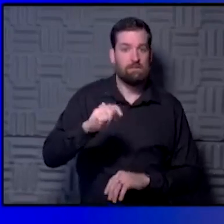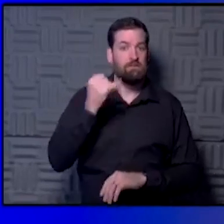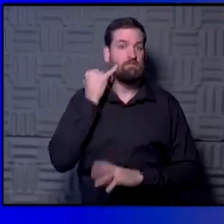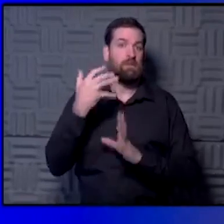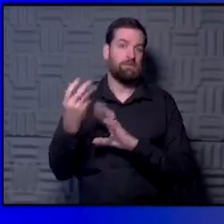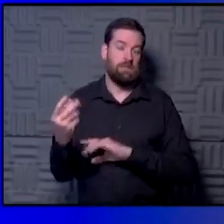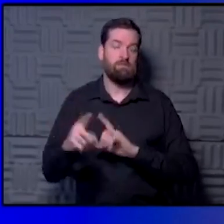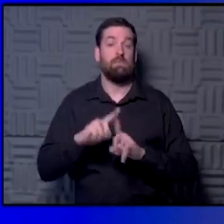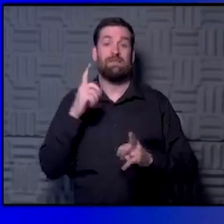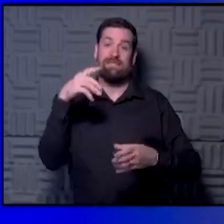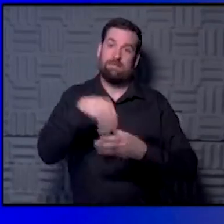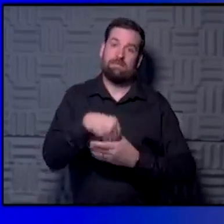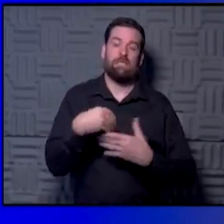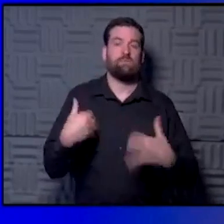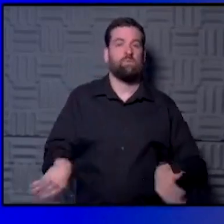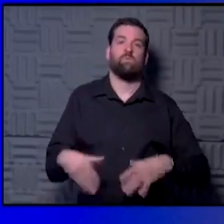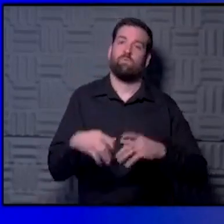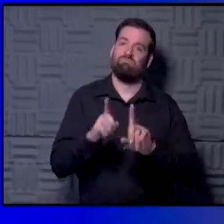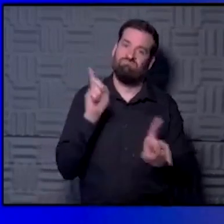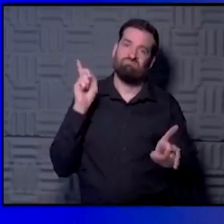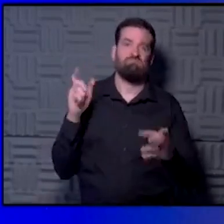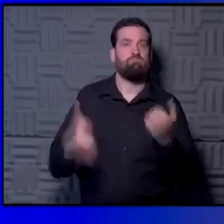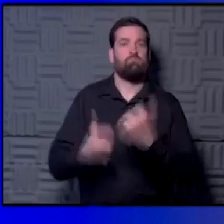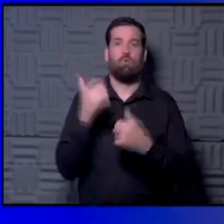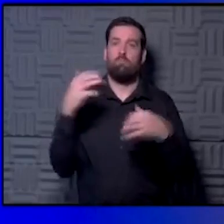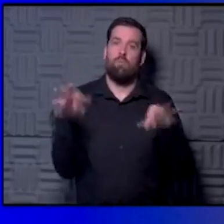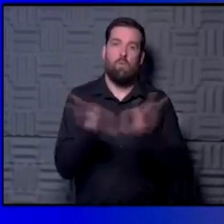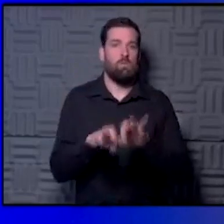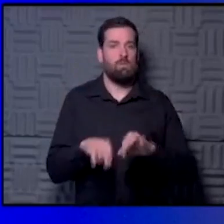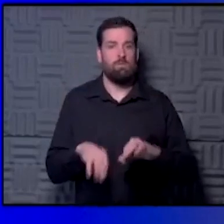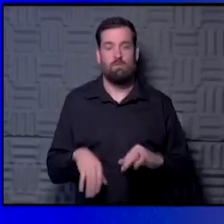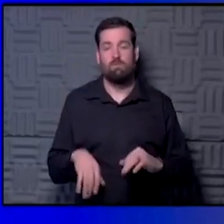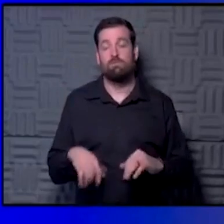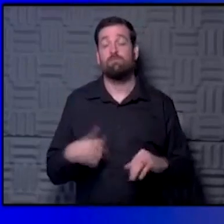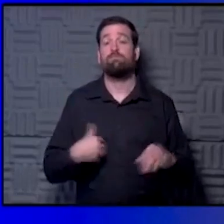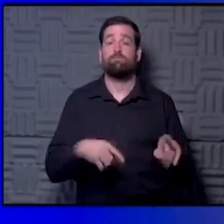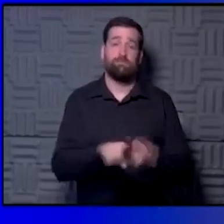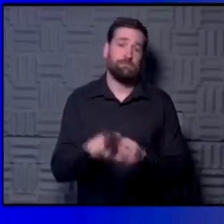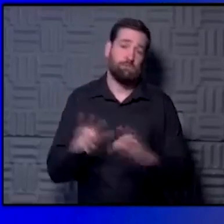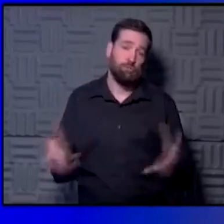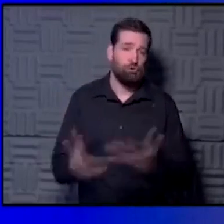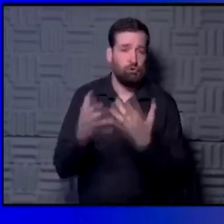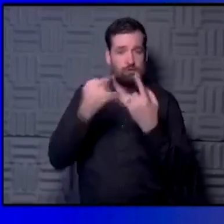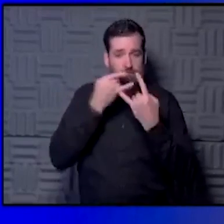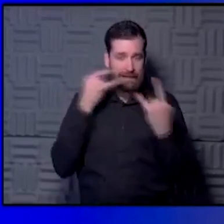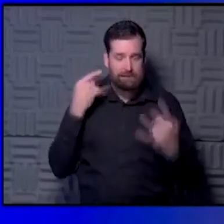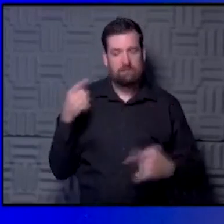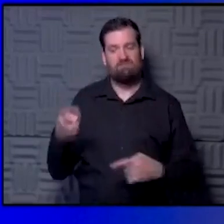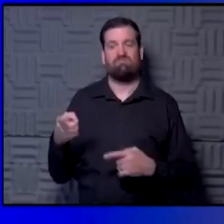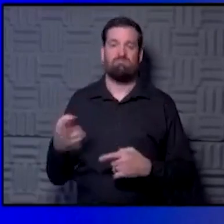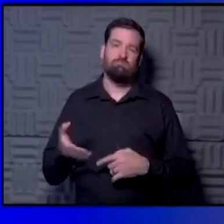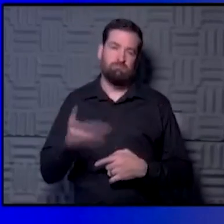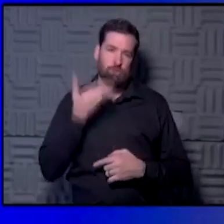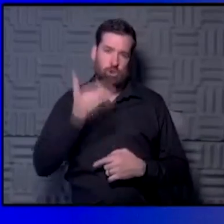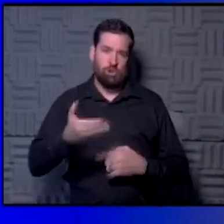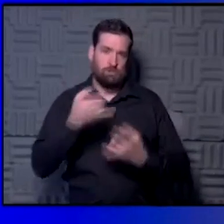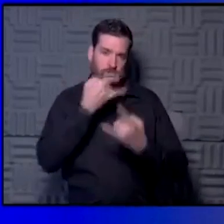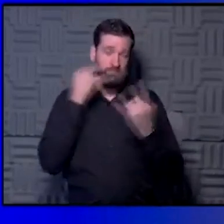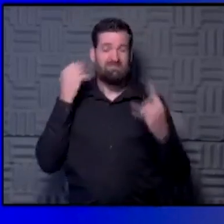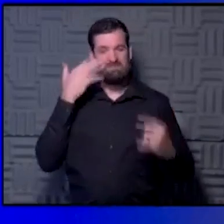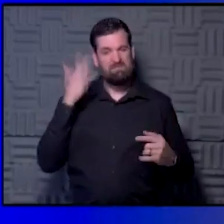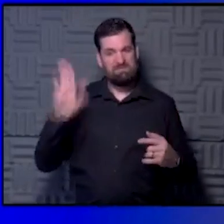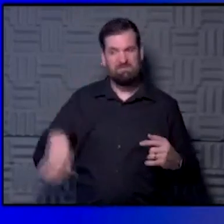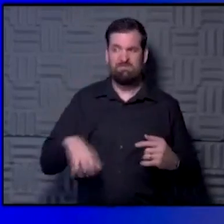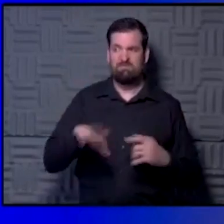But especially if you're indoors, if you can, because that's more important. So I also encourage mask wearing, and they are very good about wearing their masks. The